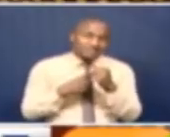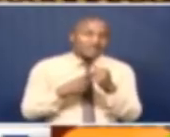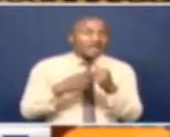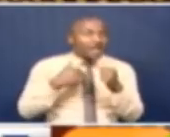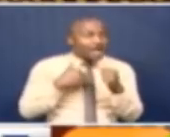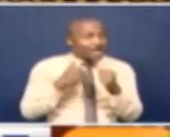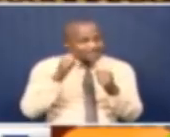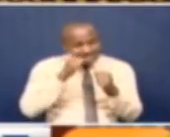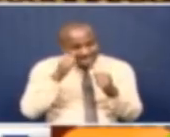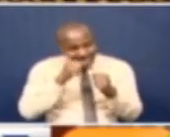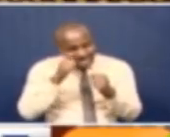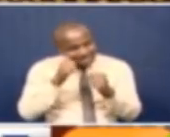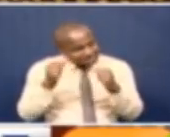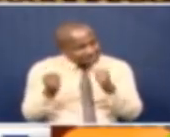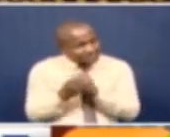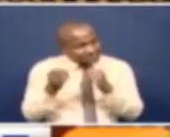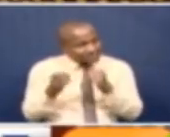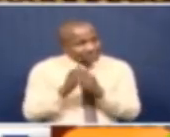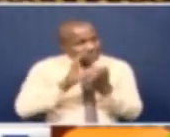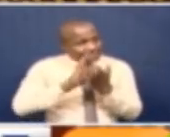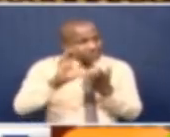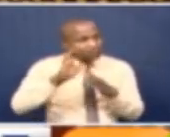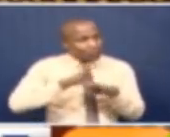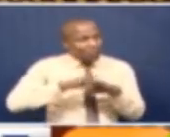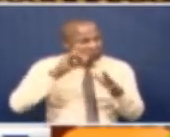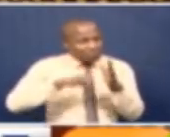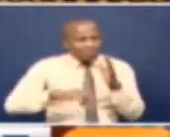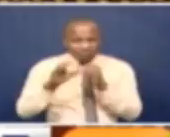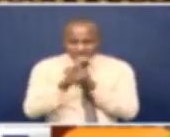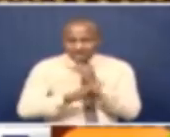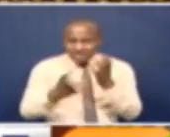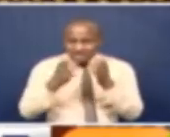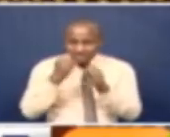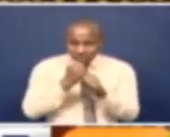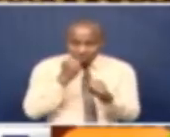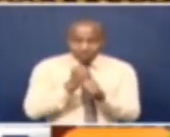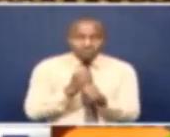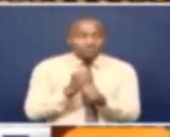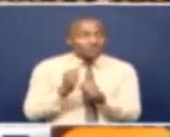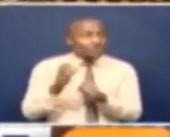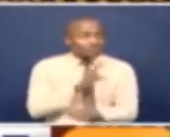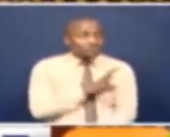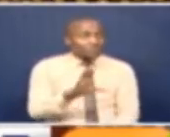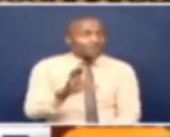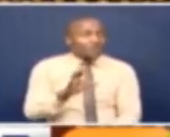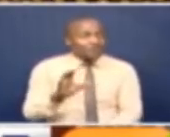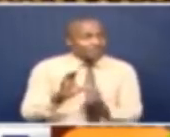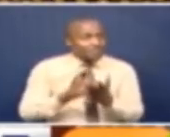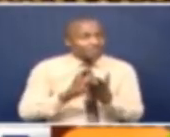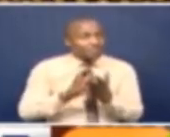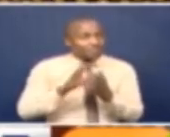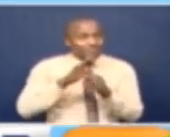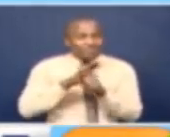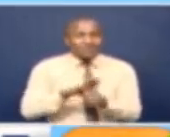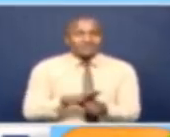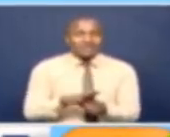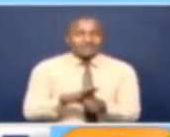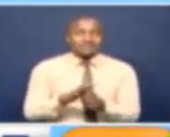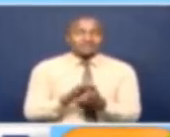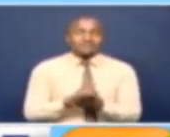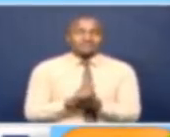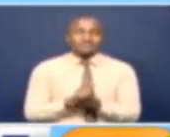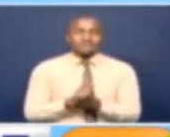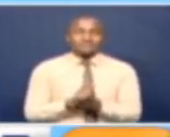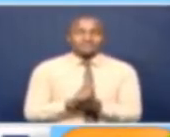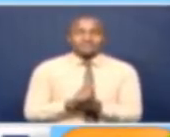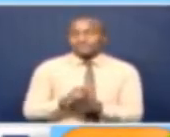very elaborate charter on what the country needs to do to empower the marginalized people. Let me just say to